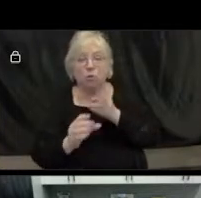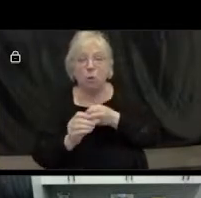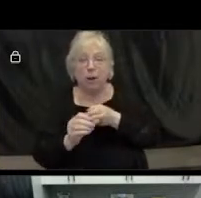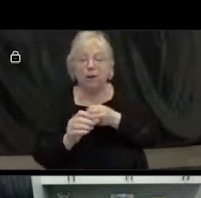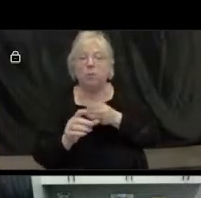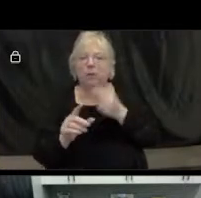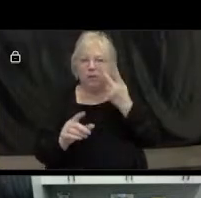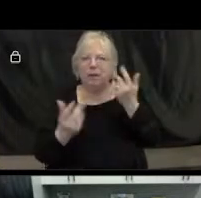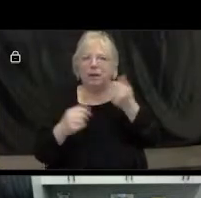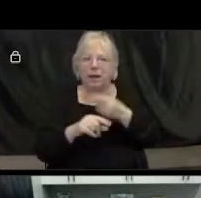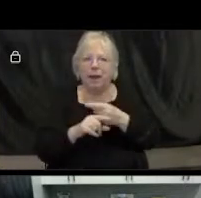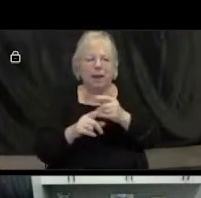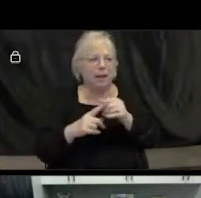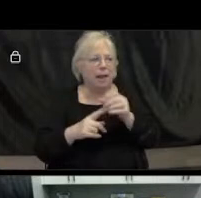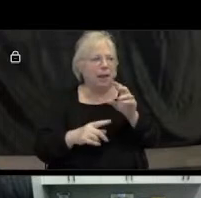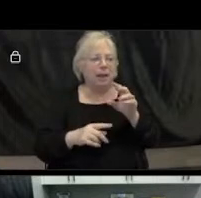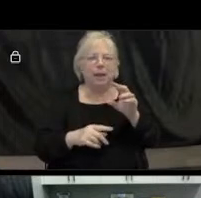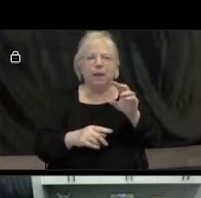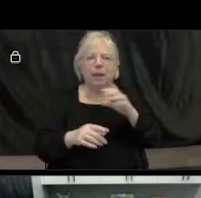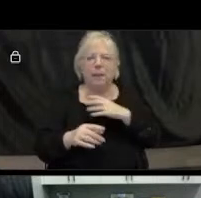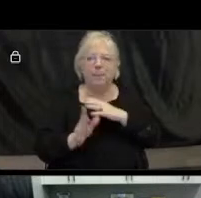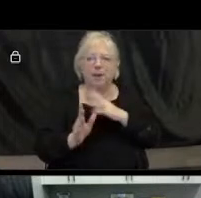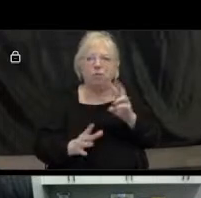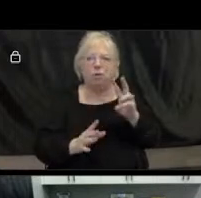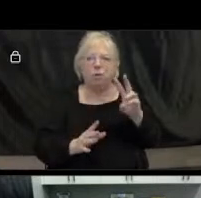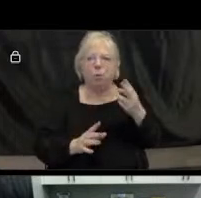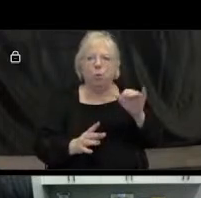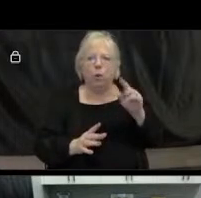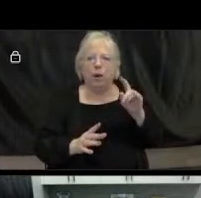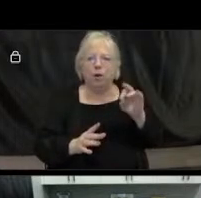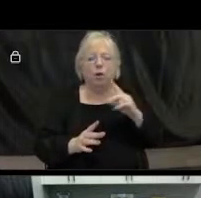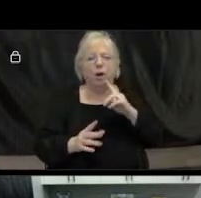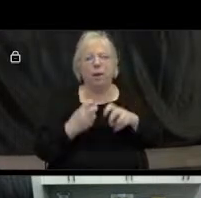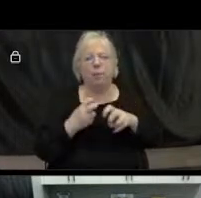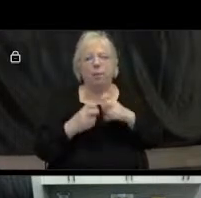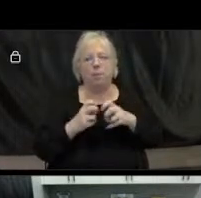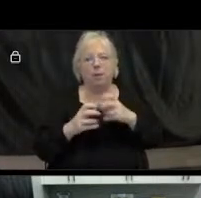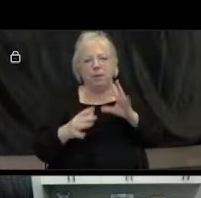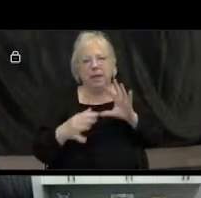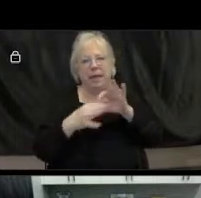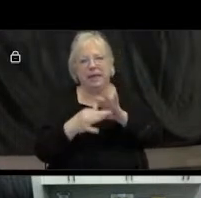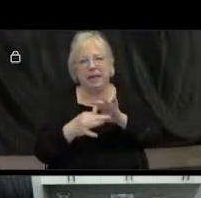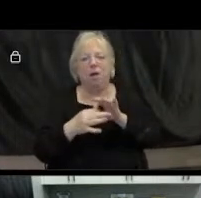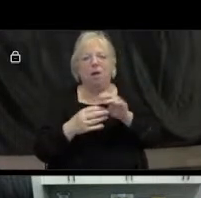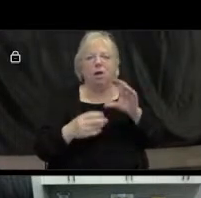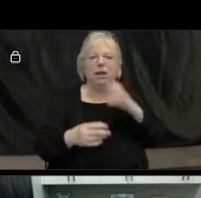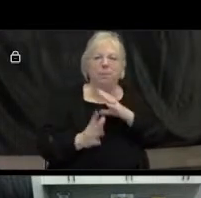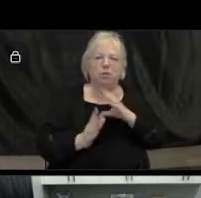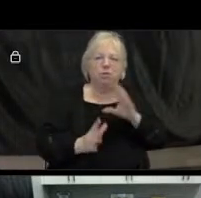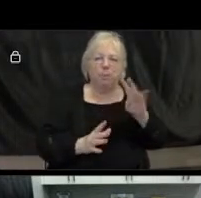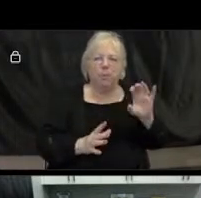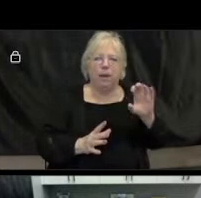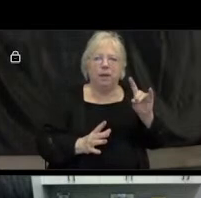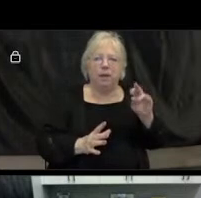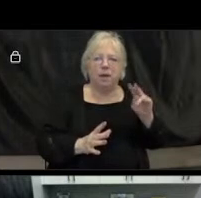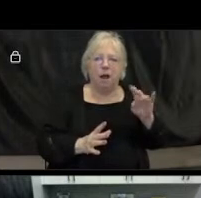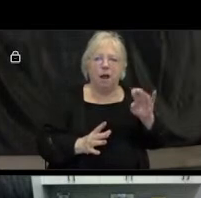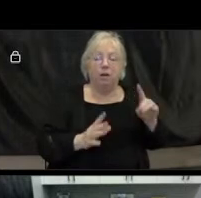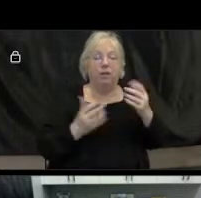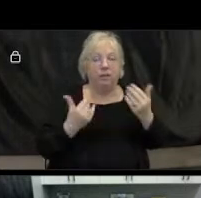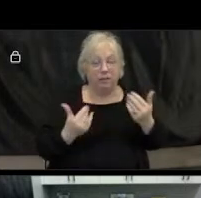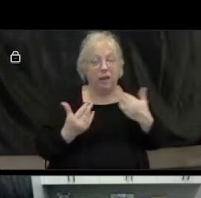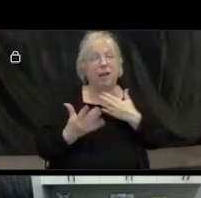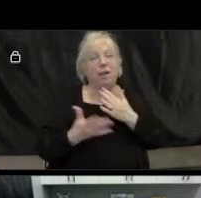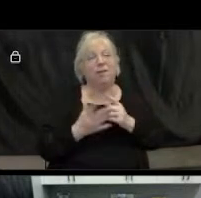today. Commissioner Whitaker had an issue with getting on, and Commissioner McDonald. Some of that when you're able to get on, but you can't get